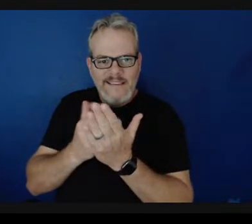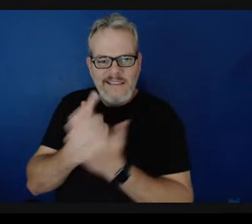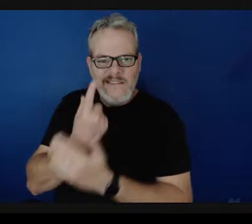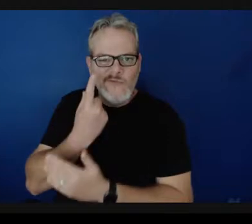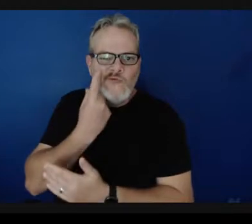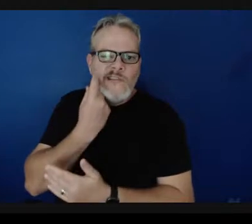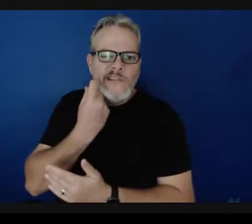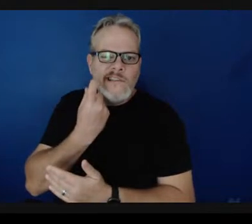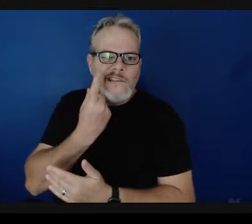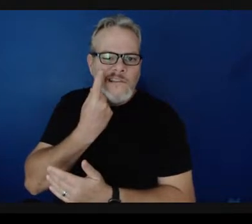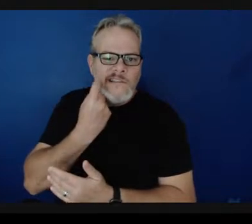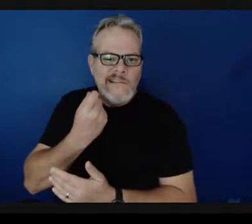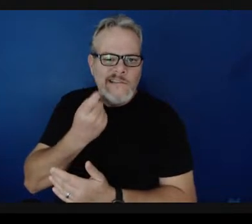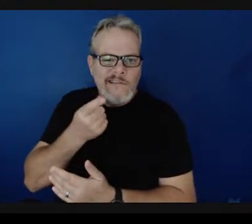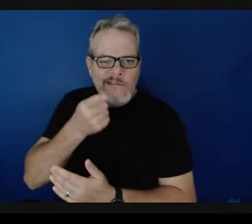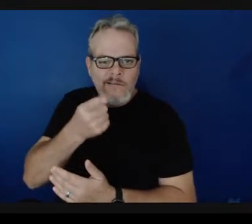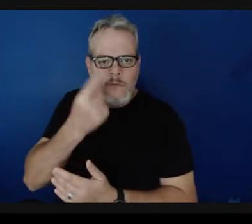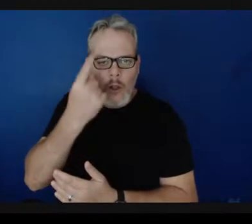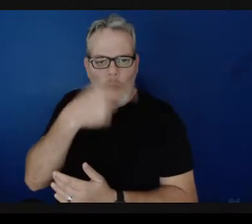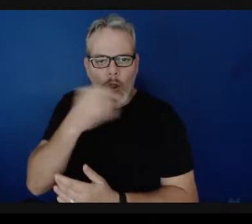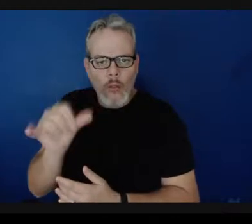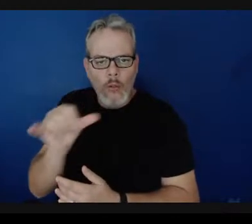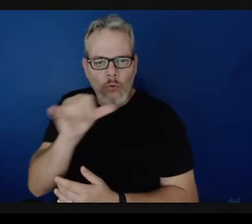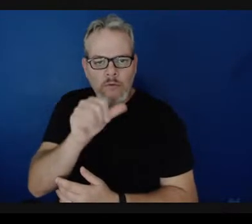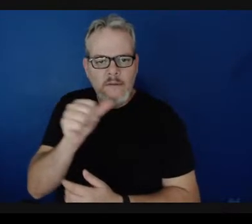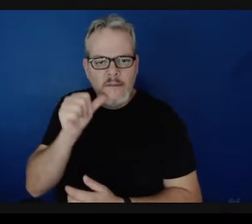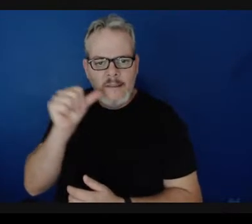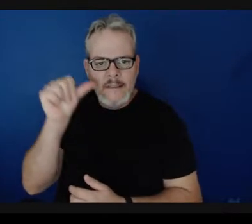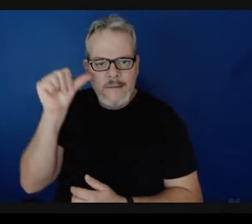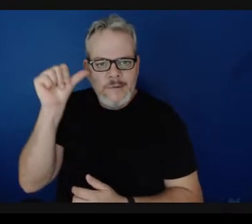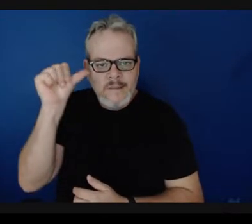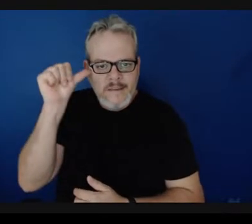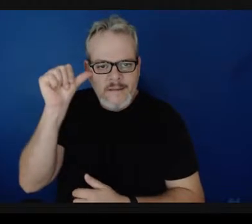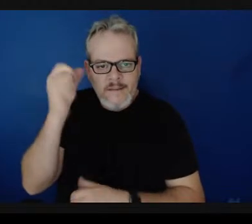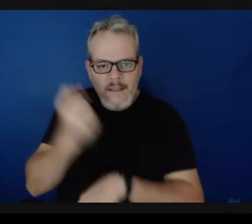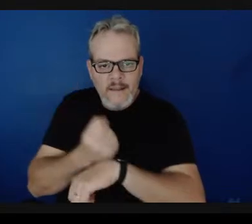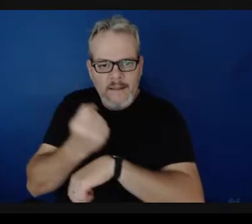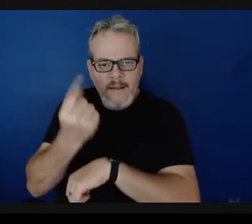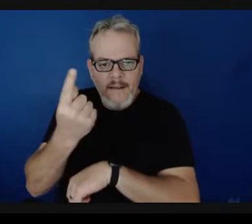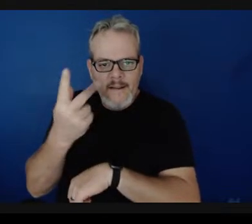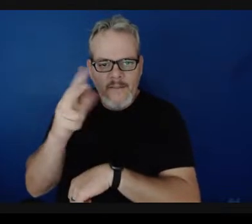one looks like it was yesterday at 11:30 in the morning.